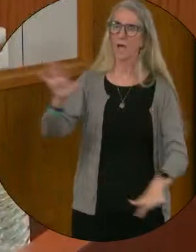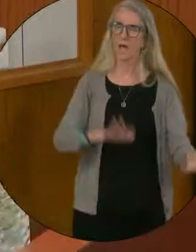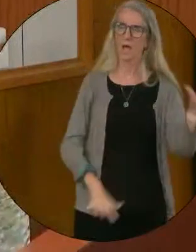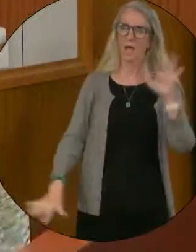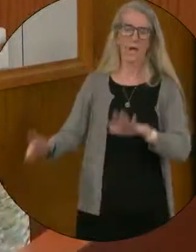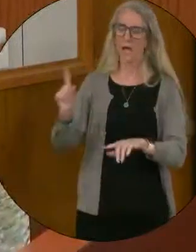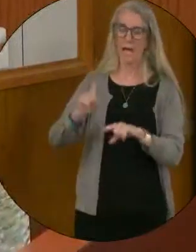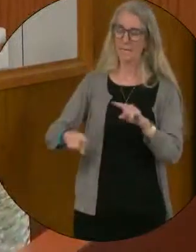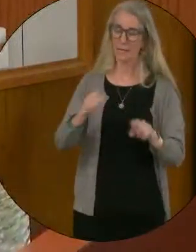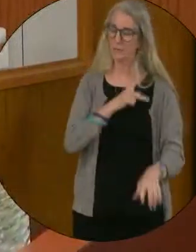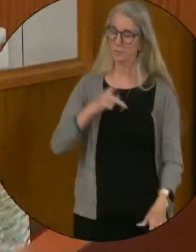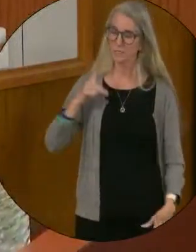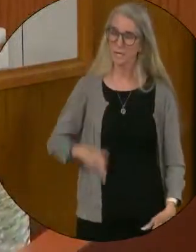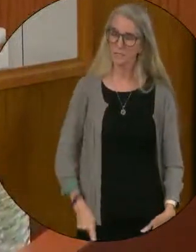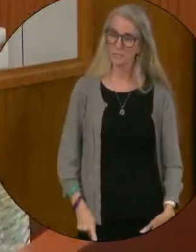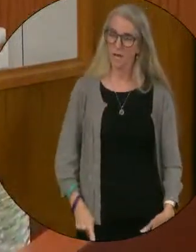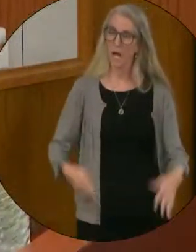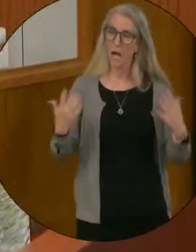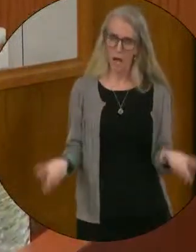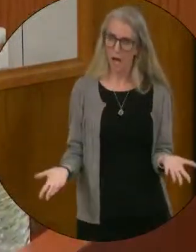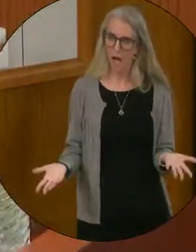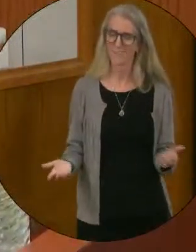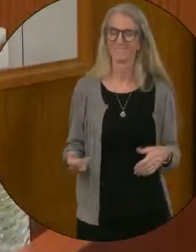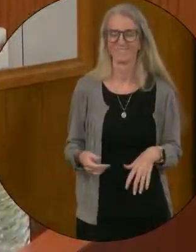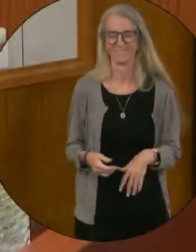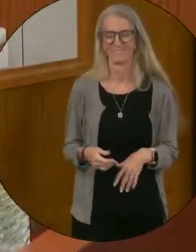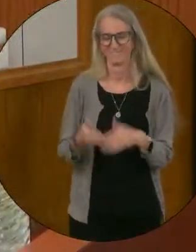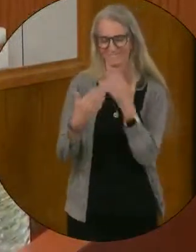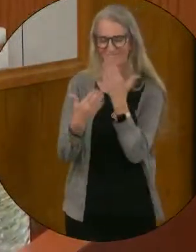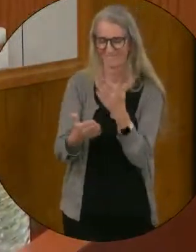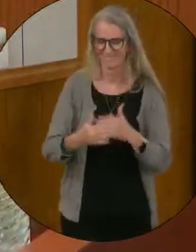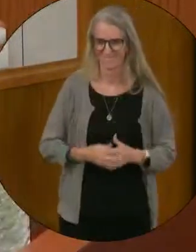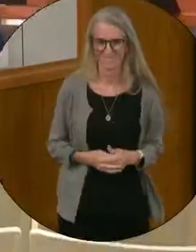can't be a princess. I don't understand." So, thank you.